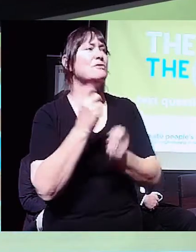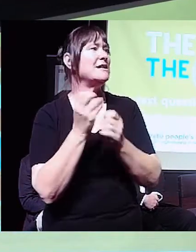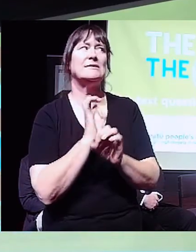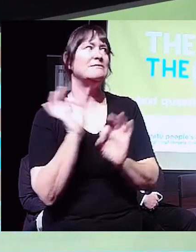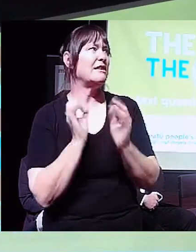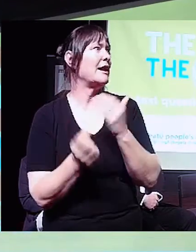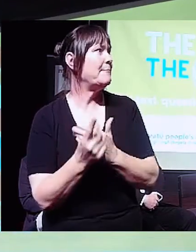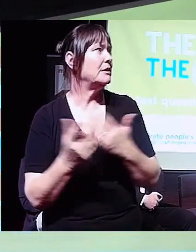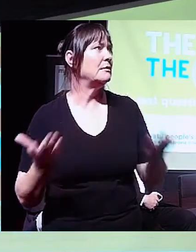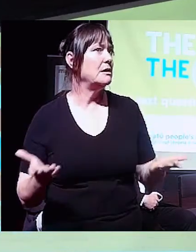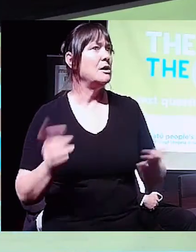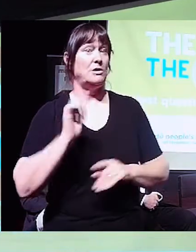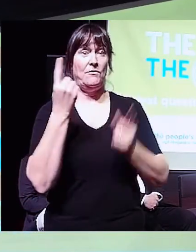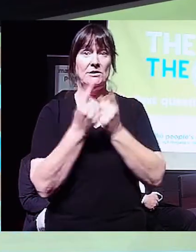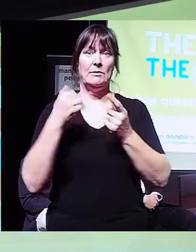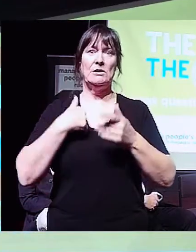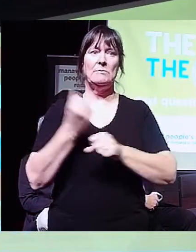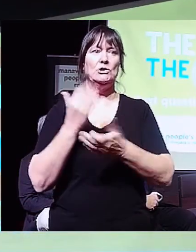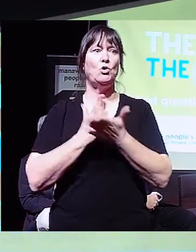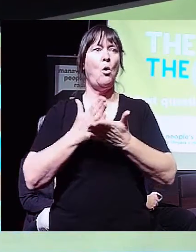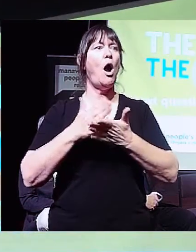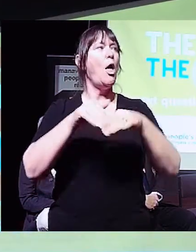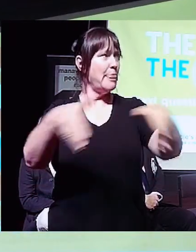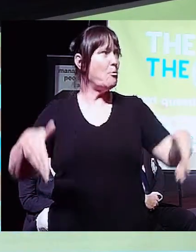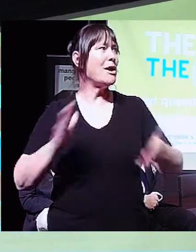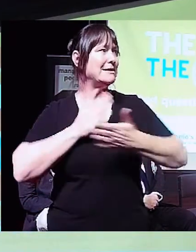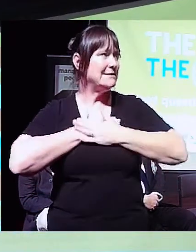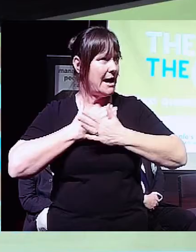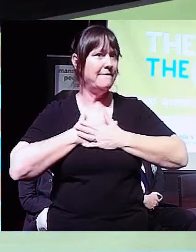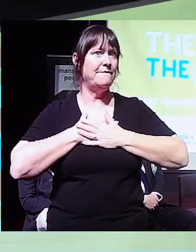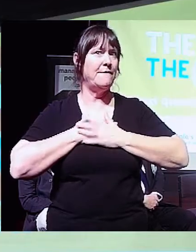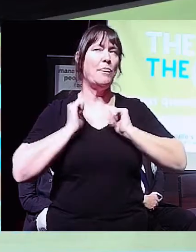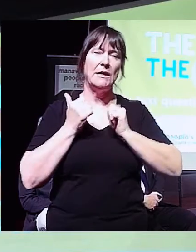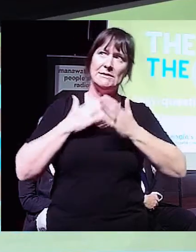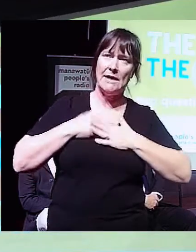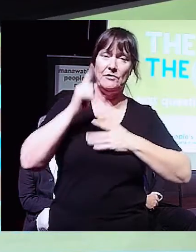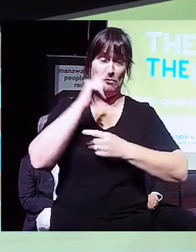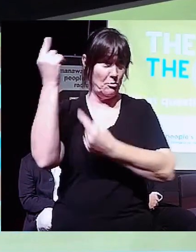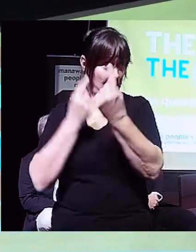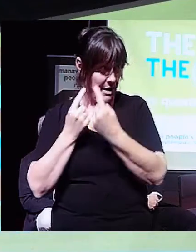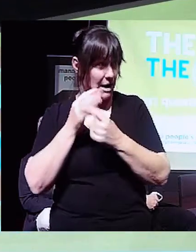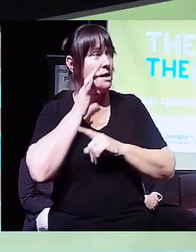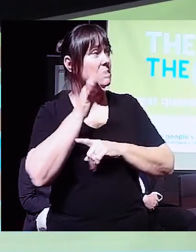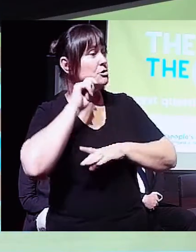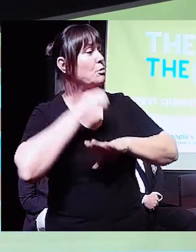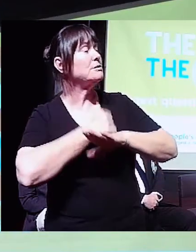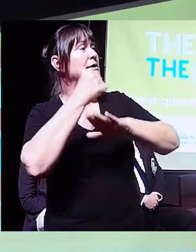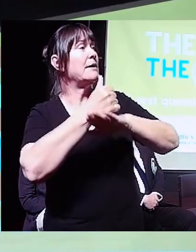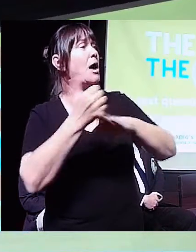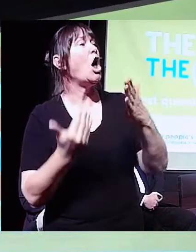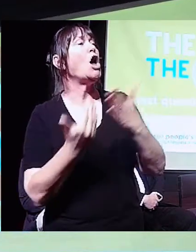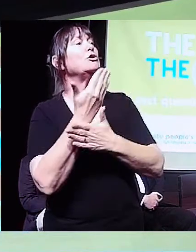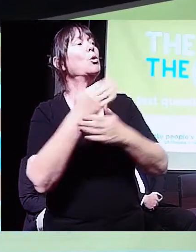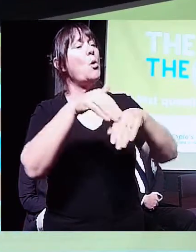thing we have to do is secure our border and make sure that it is safe to bring people back in. The number one thing National will do is establish a new border